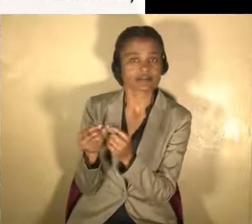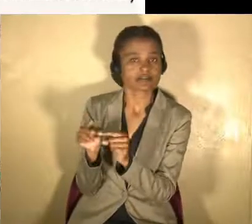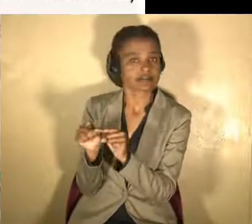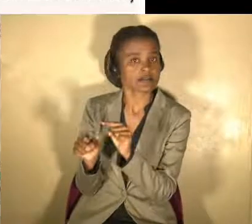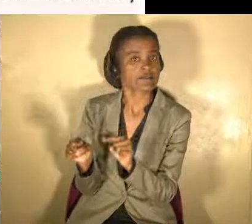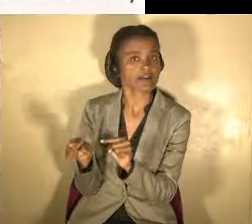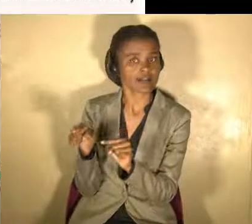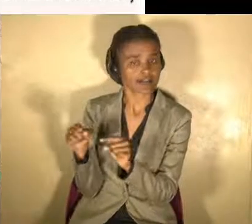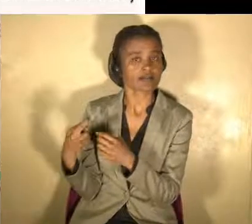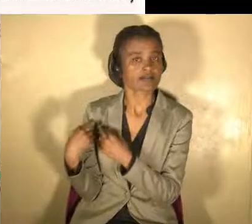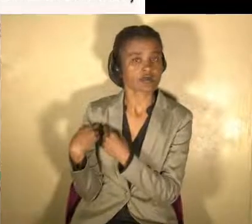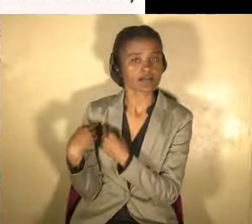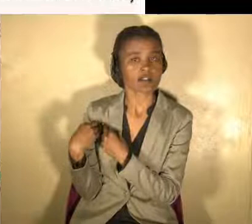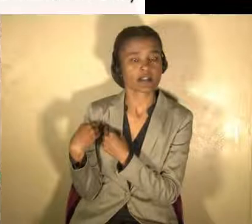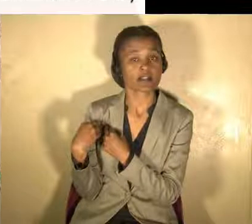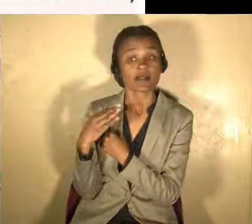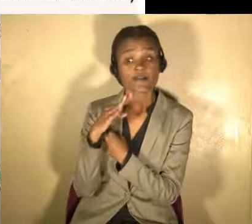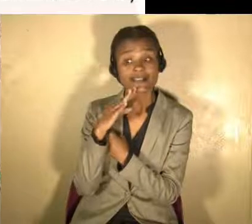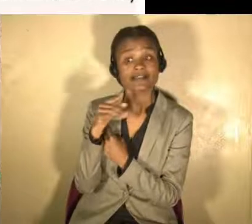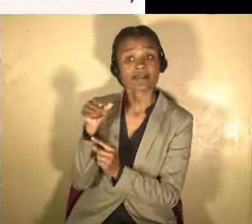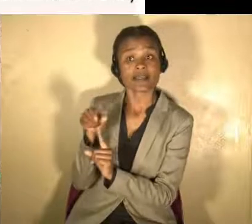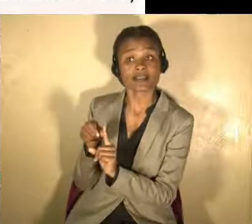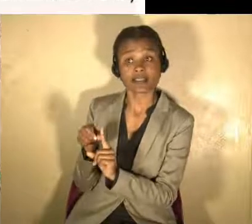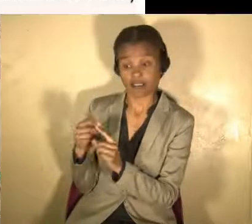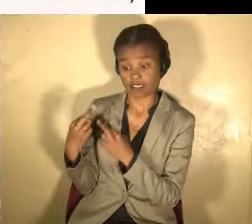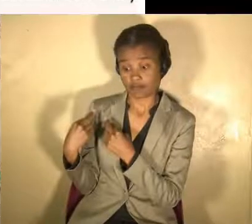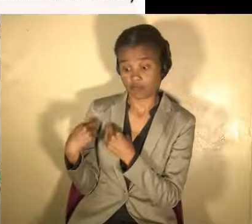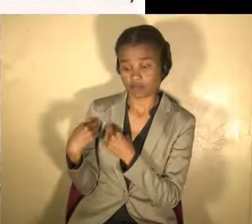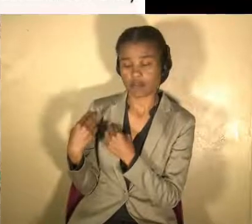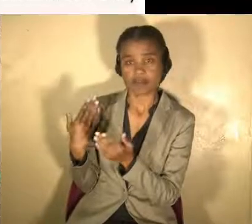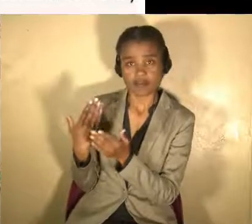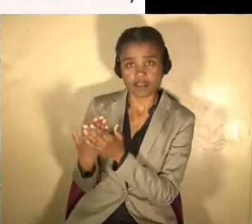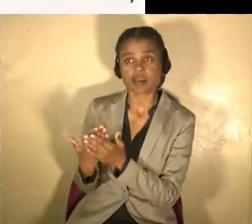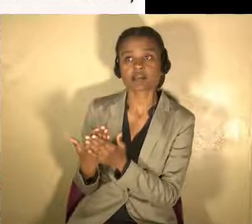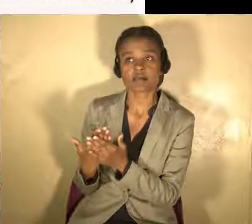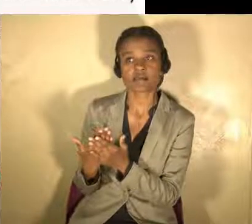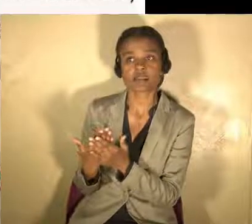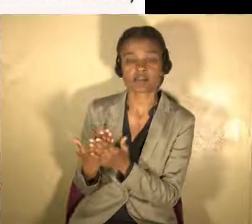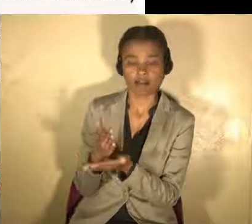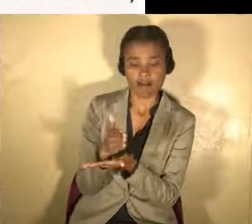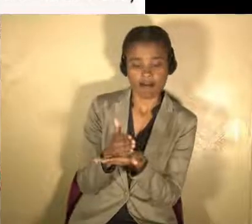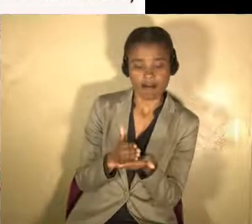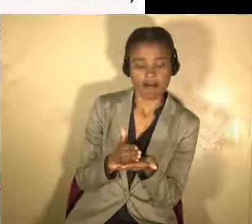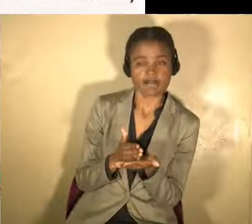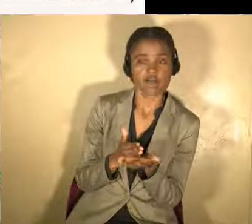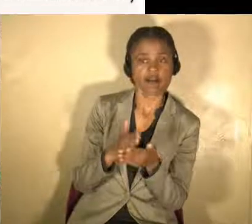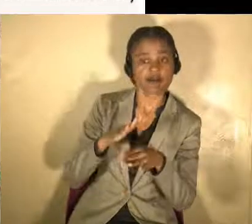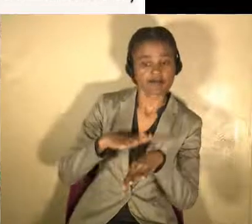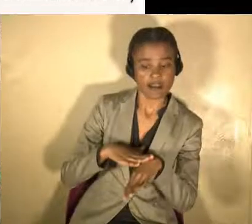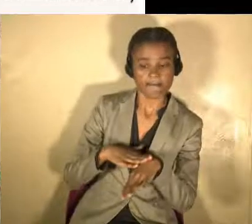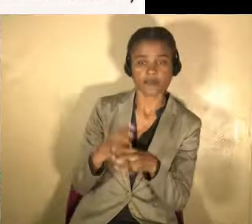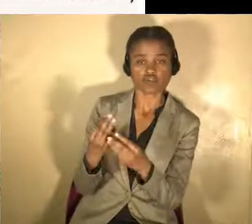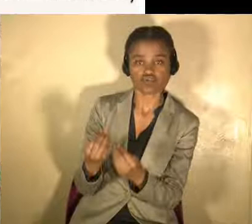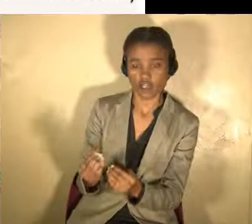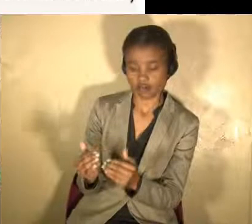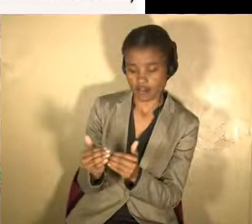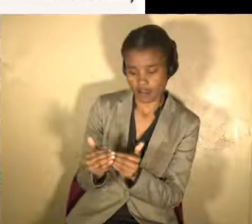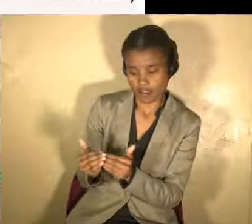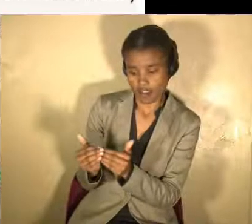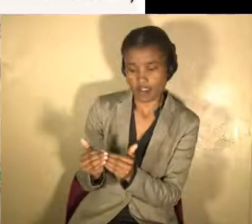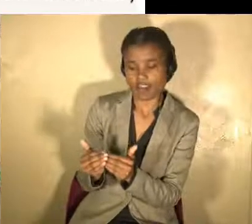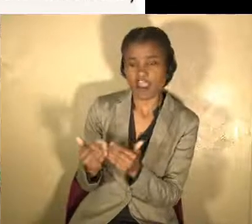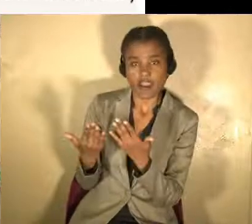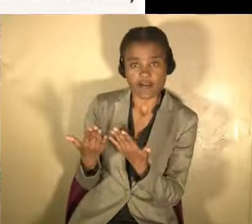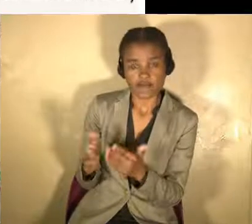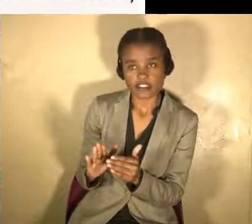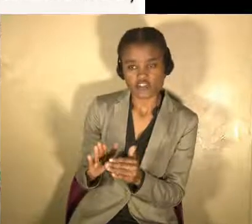the caregivers in that scheme, they may rotate. So such a child may not be able to